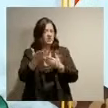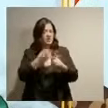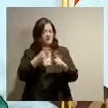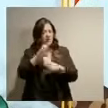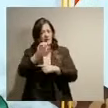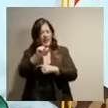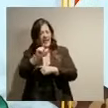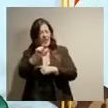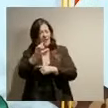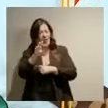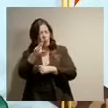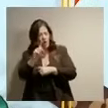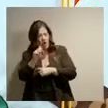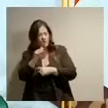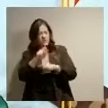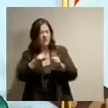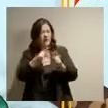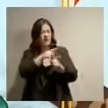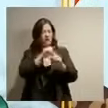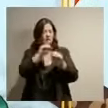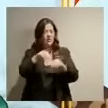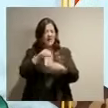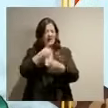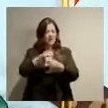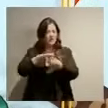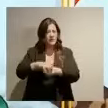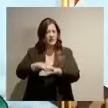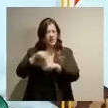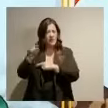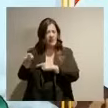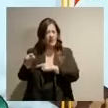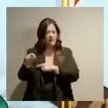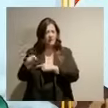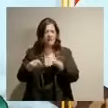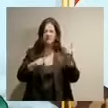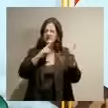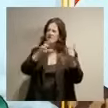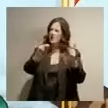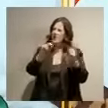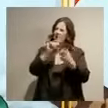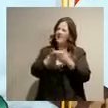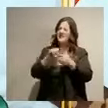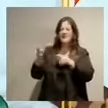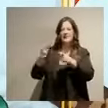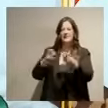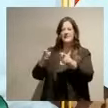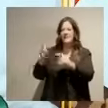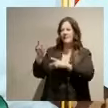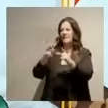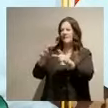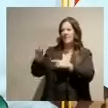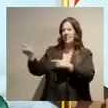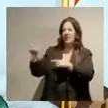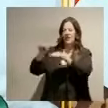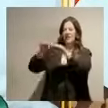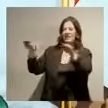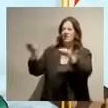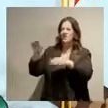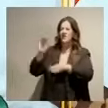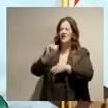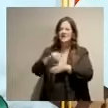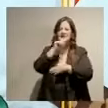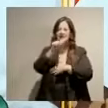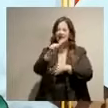people are doing it tough, if you're putting any more strain on that, won't that also? Not much strain. That's an administrative function at the county level. That's not a